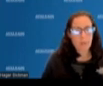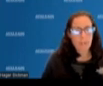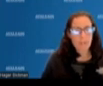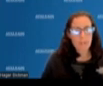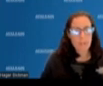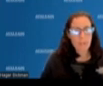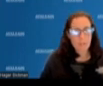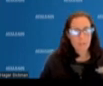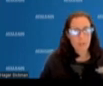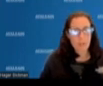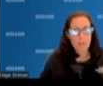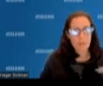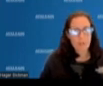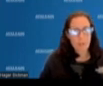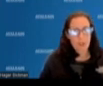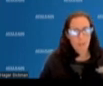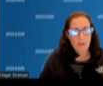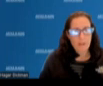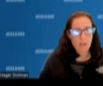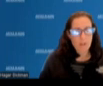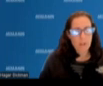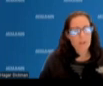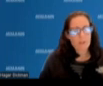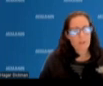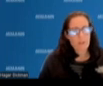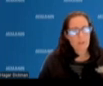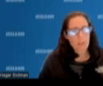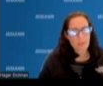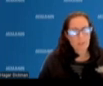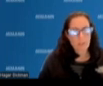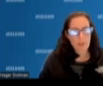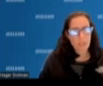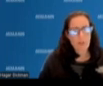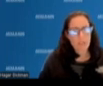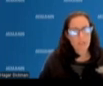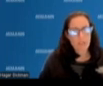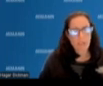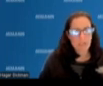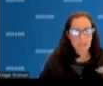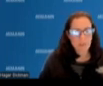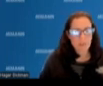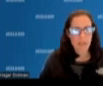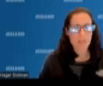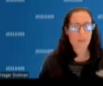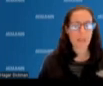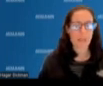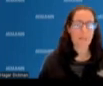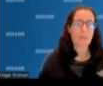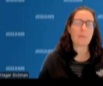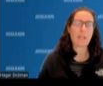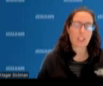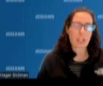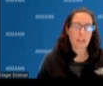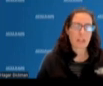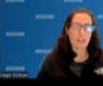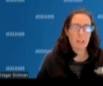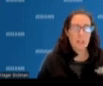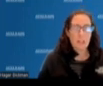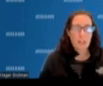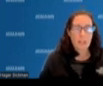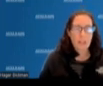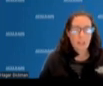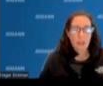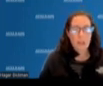and community-based services programs. We have the community supports and enhanced case management services that we've added to CalAIM through managed